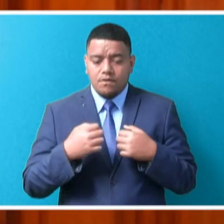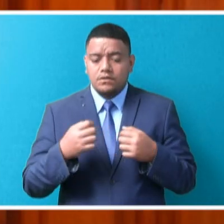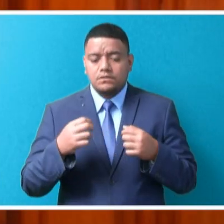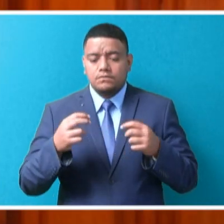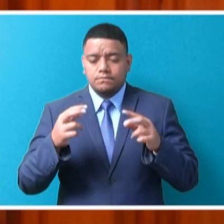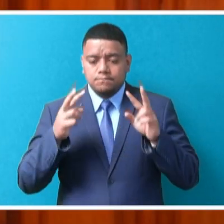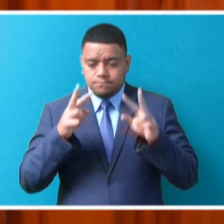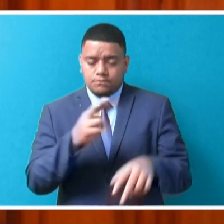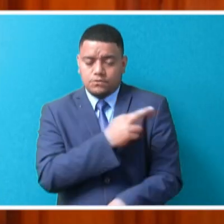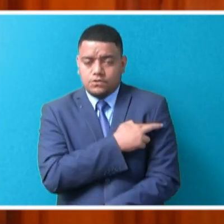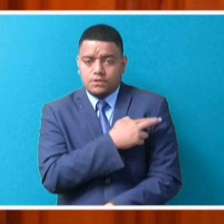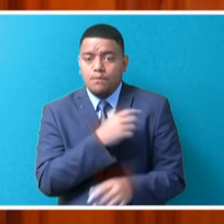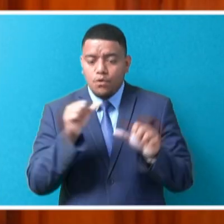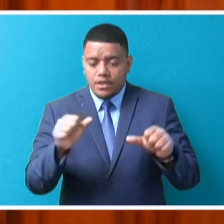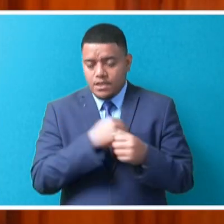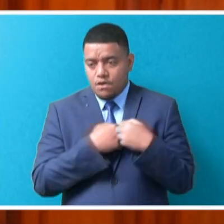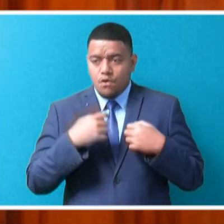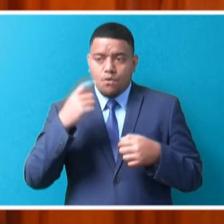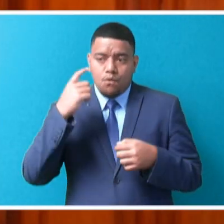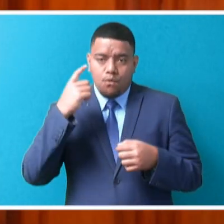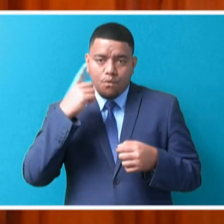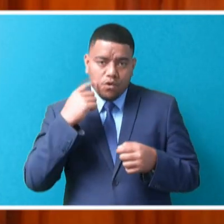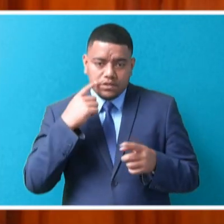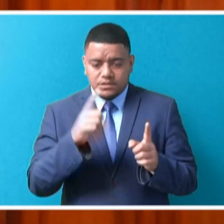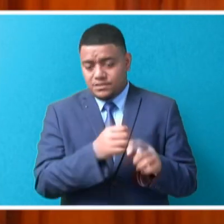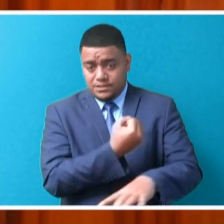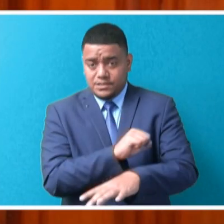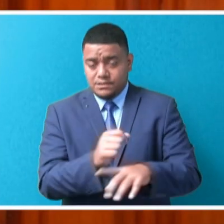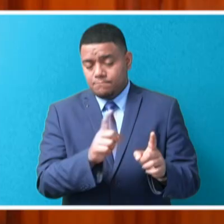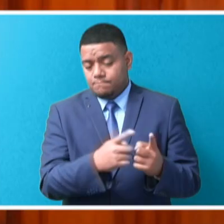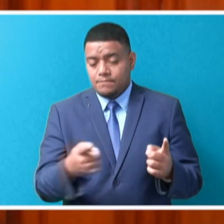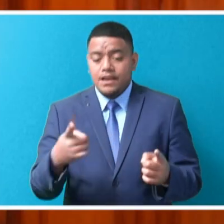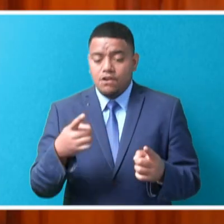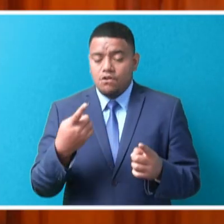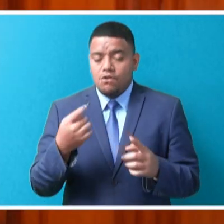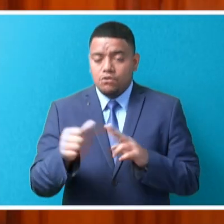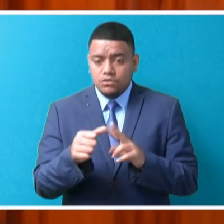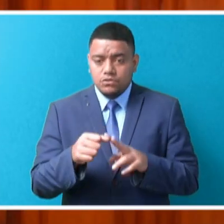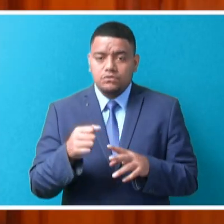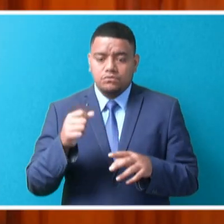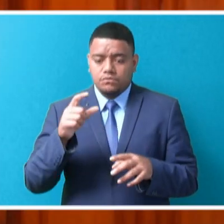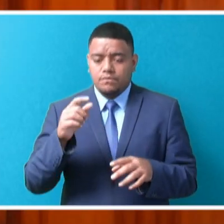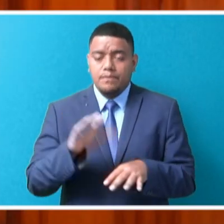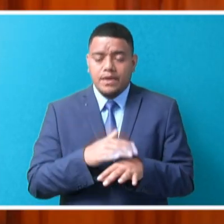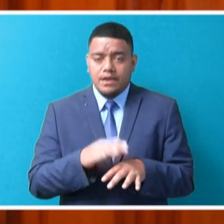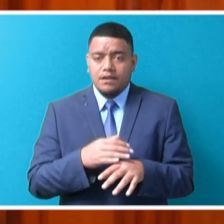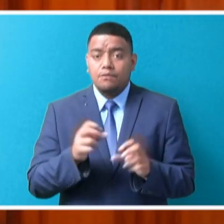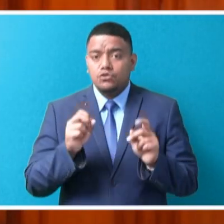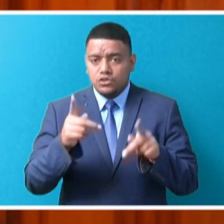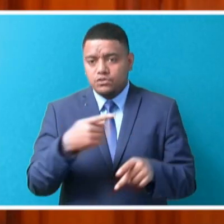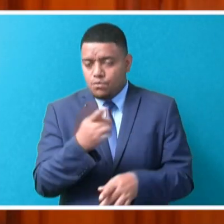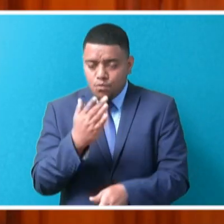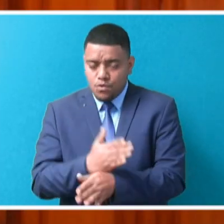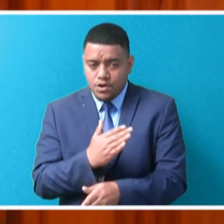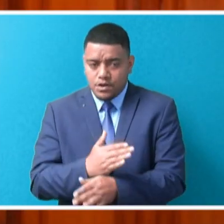tuna caught in our waters to be processed locally and to create employment opportunities and a stronger economy. The successful convening of the